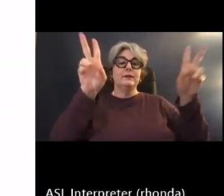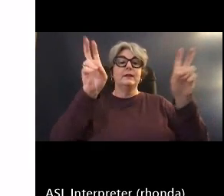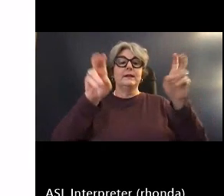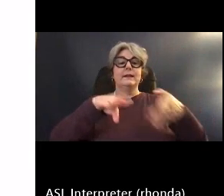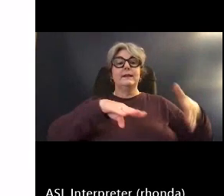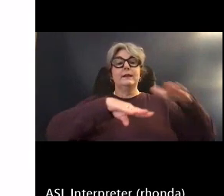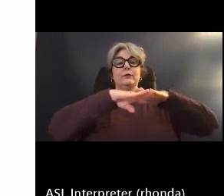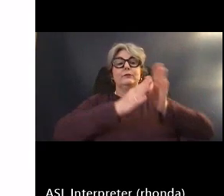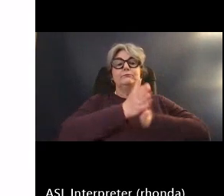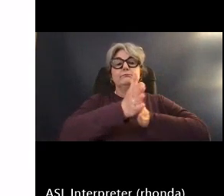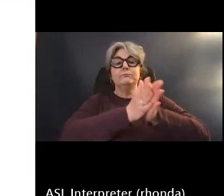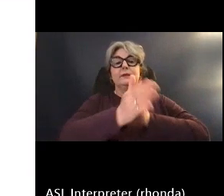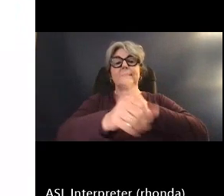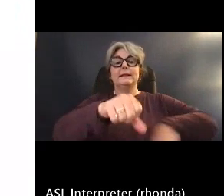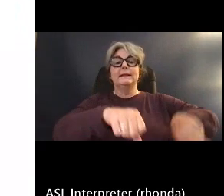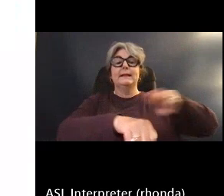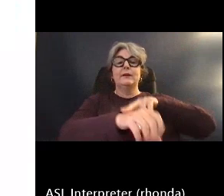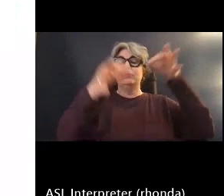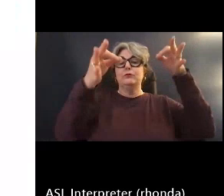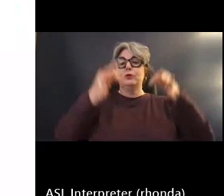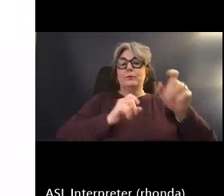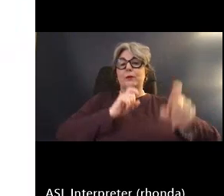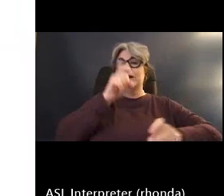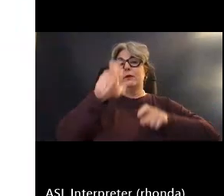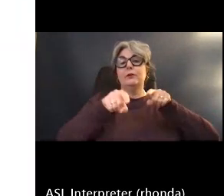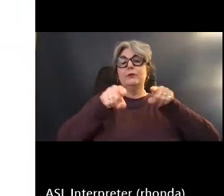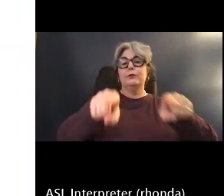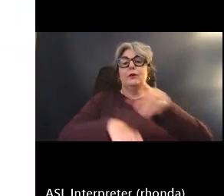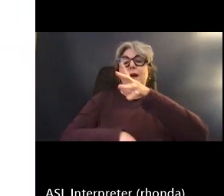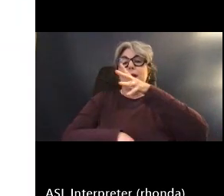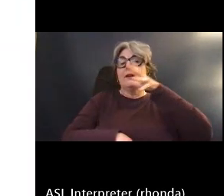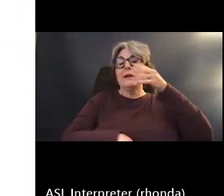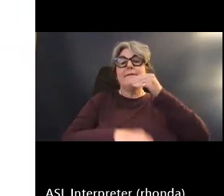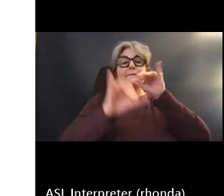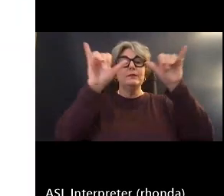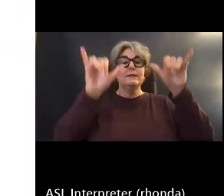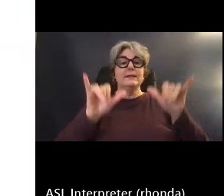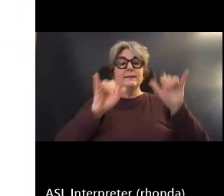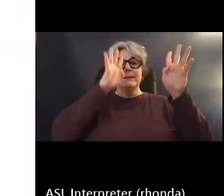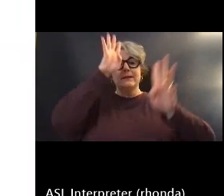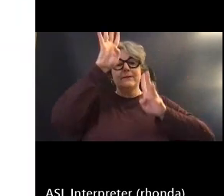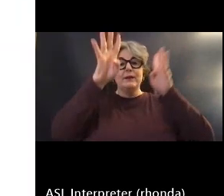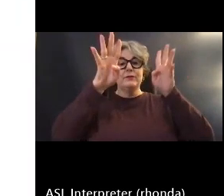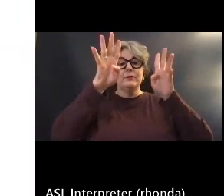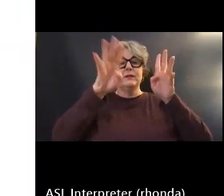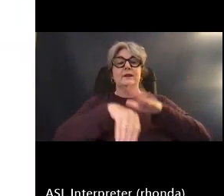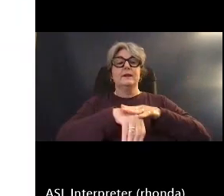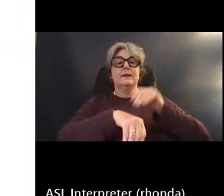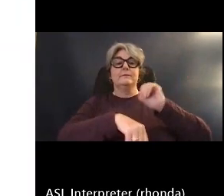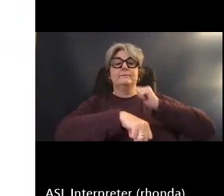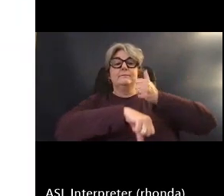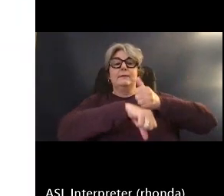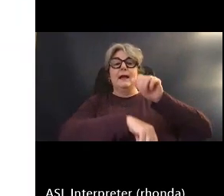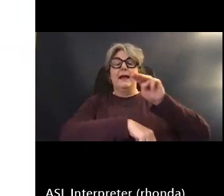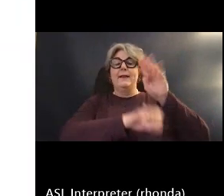Increasing Ambition in Nationally Determined Contributions Through Agriculture and Food Systems Innovation, commissioned by Aim for